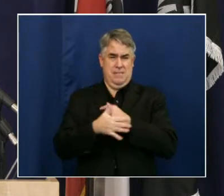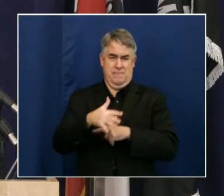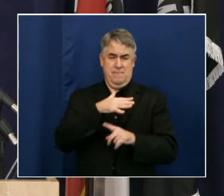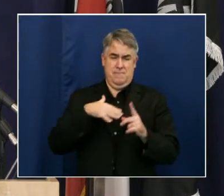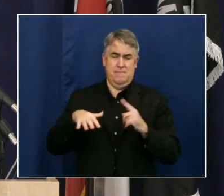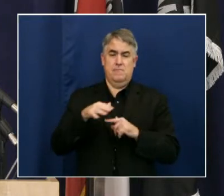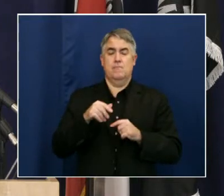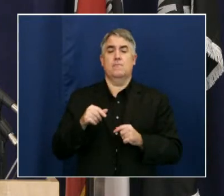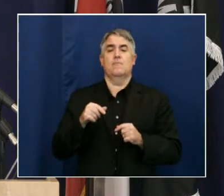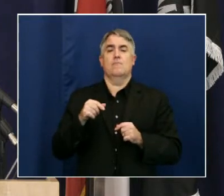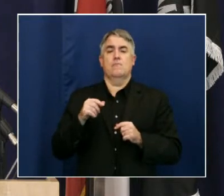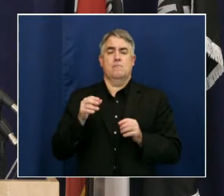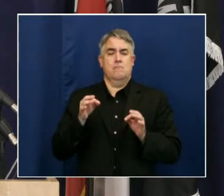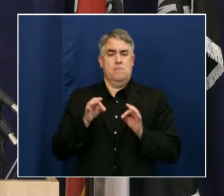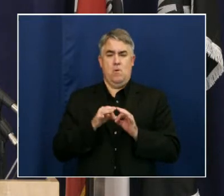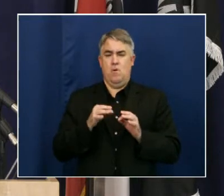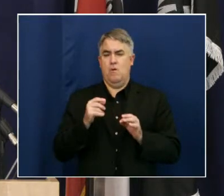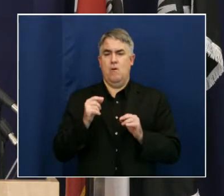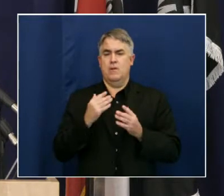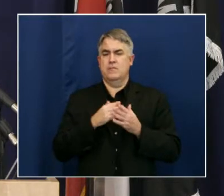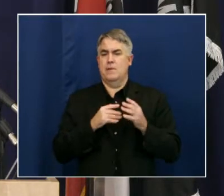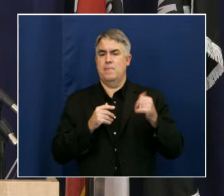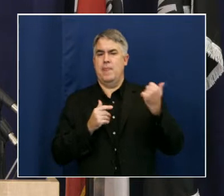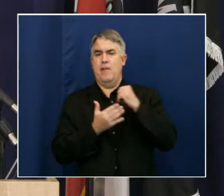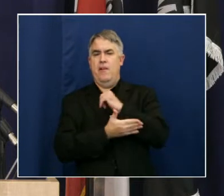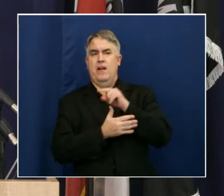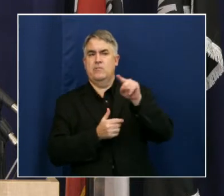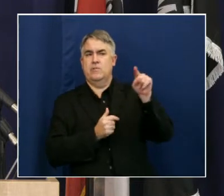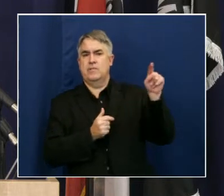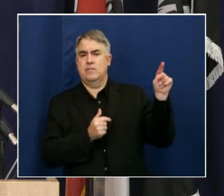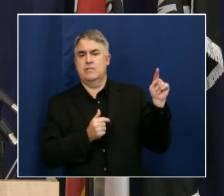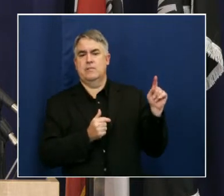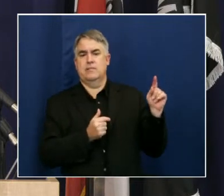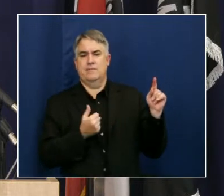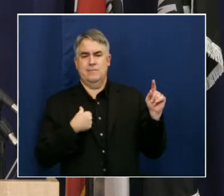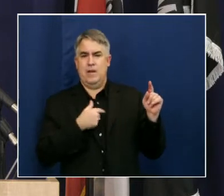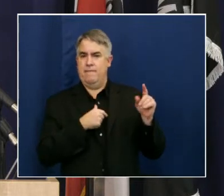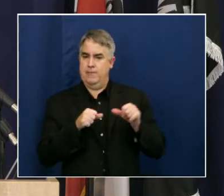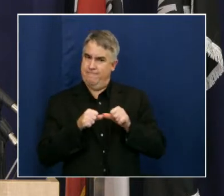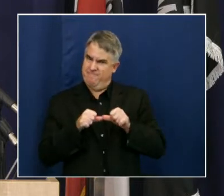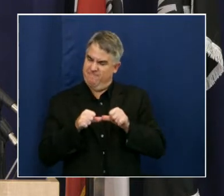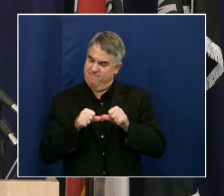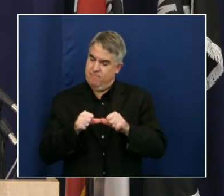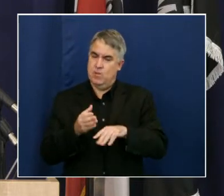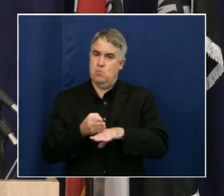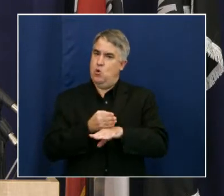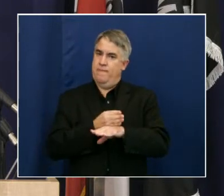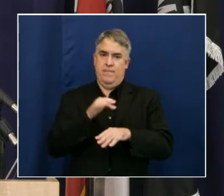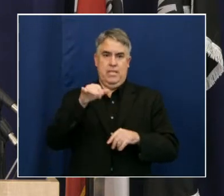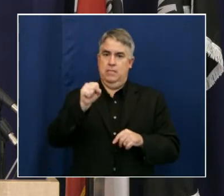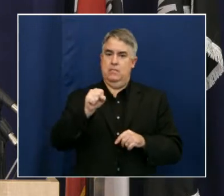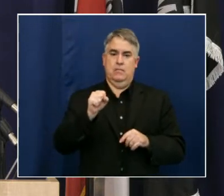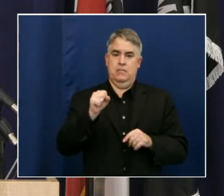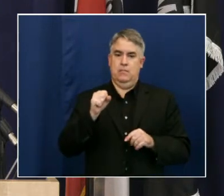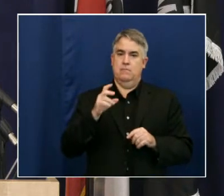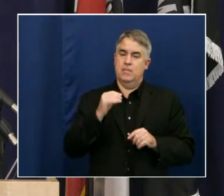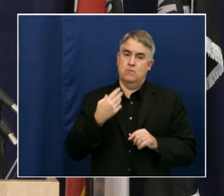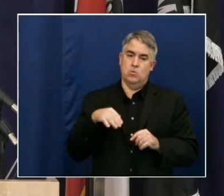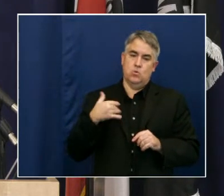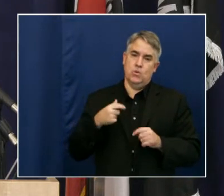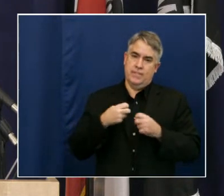counties, where, again, San Diegans continue to do better. So a lot of challenges and a lot of things we have to continue to work